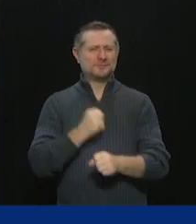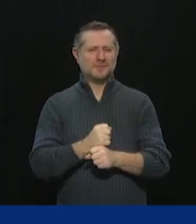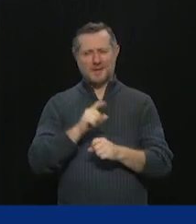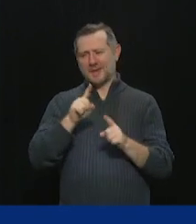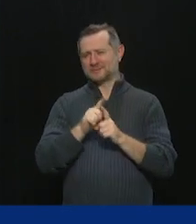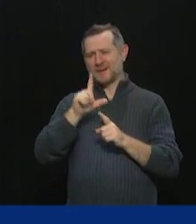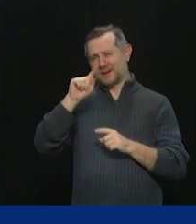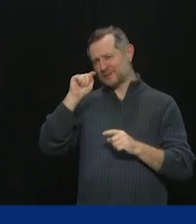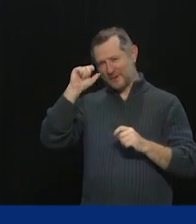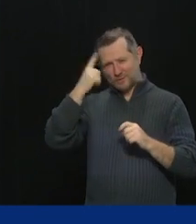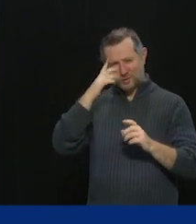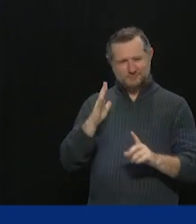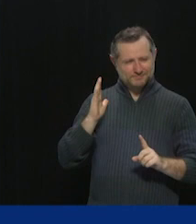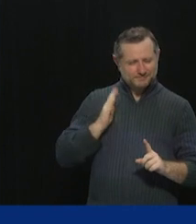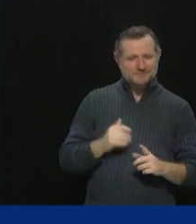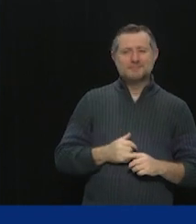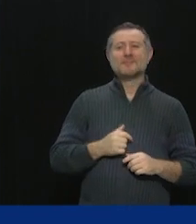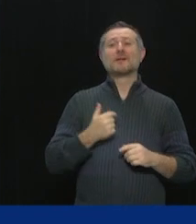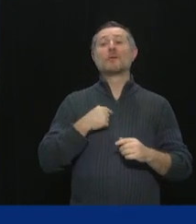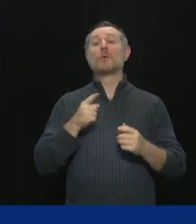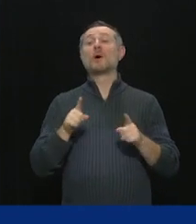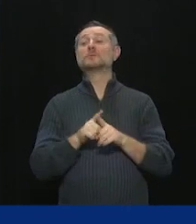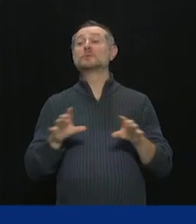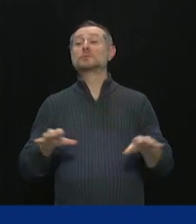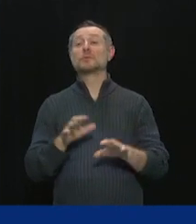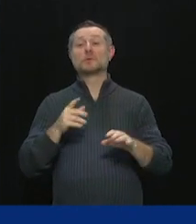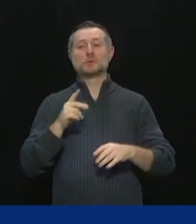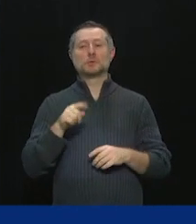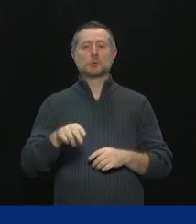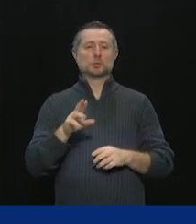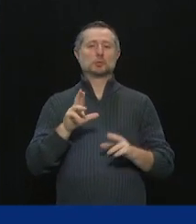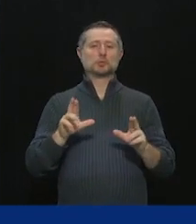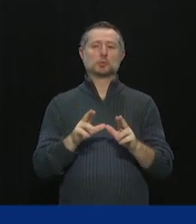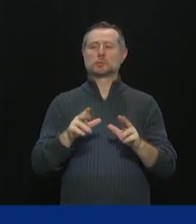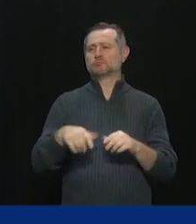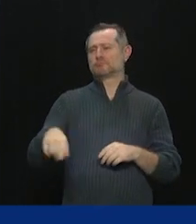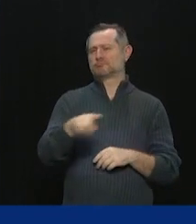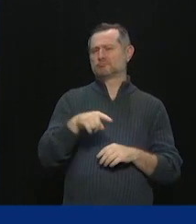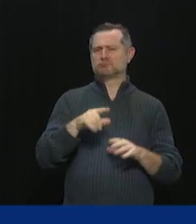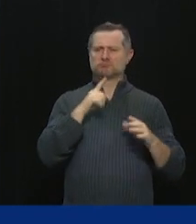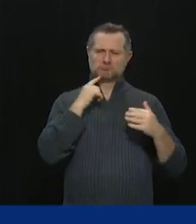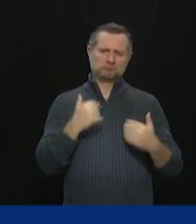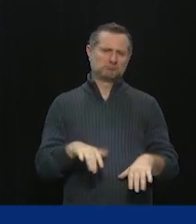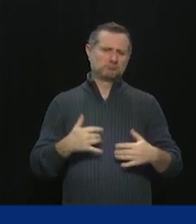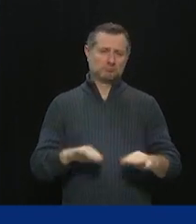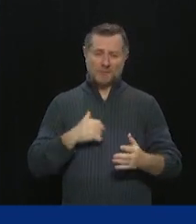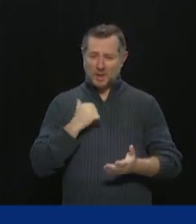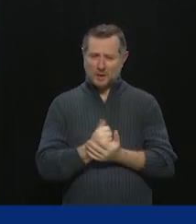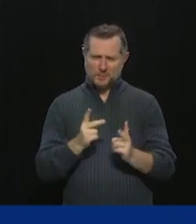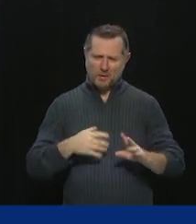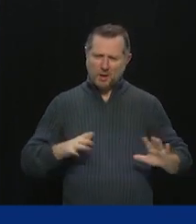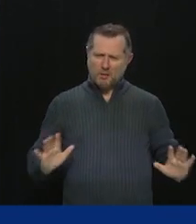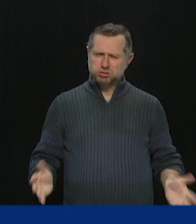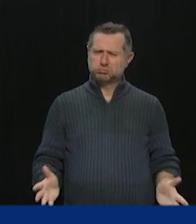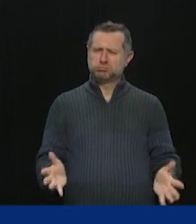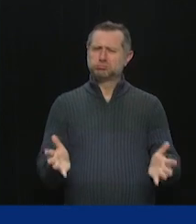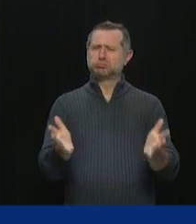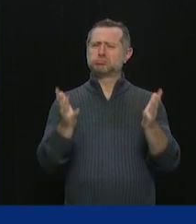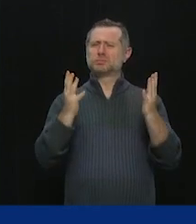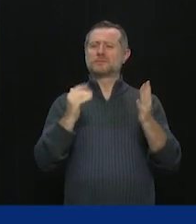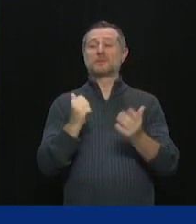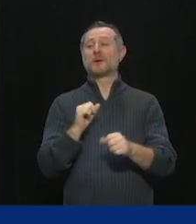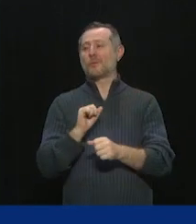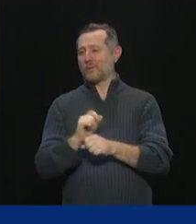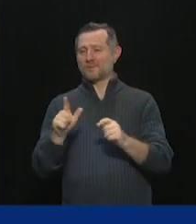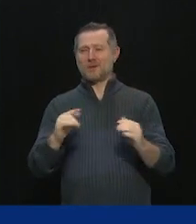importantly, what you have done for the men and women of labor. That's how we'll all be judged. Do we lift people up? Do we take them to a better place as a result of